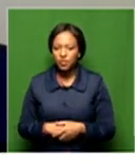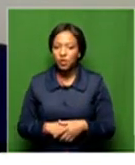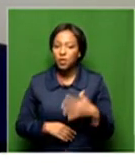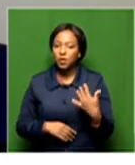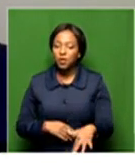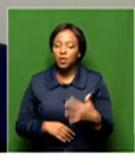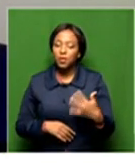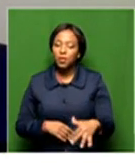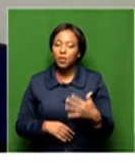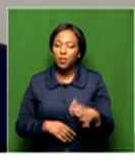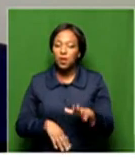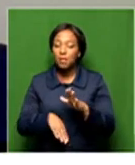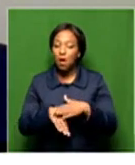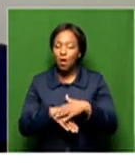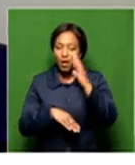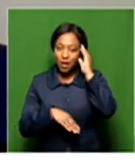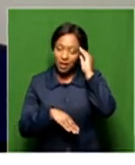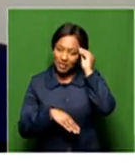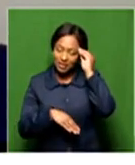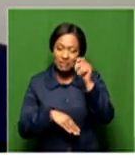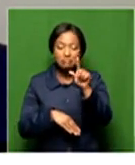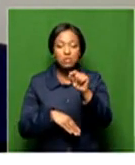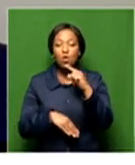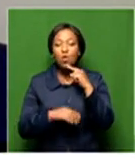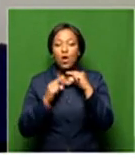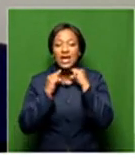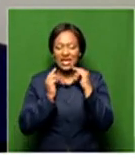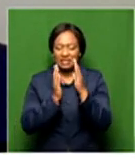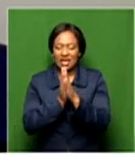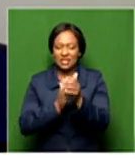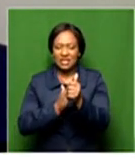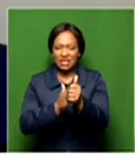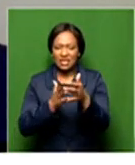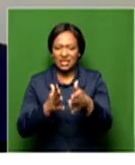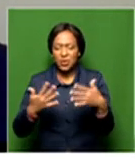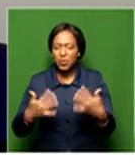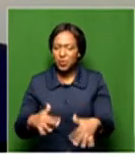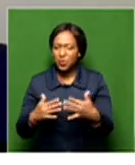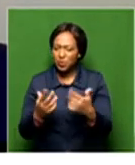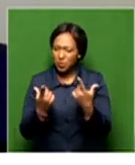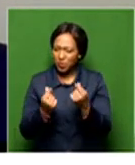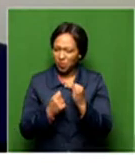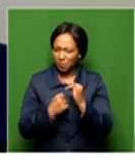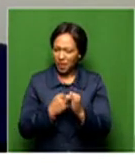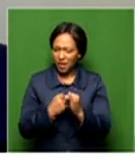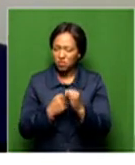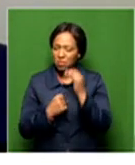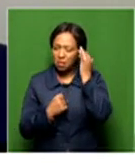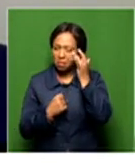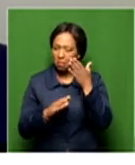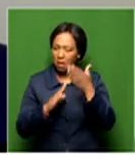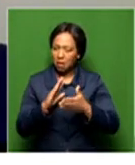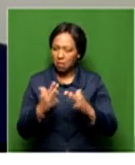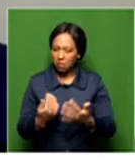it particularly even more interesting that a religious leader could do such a thing. And one wonders then how that ended.